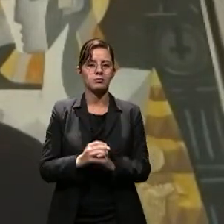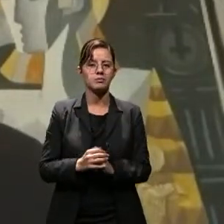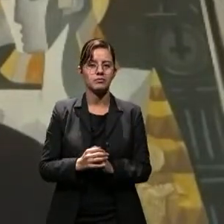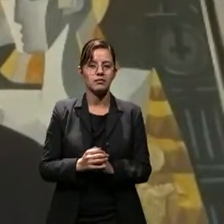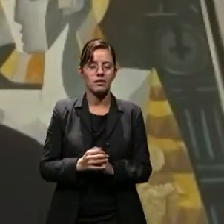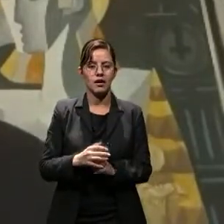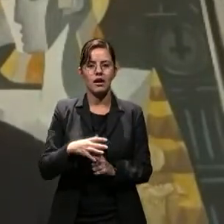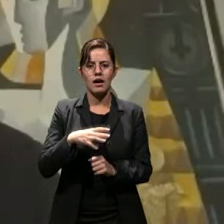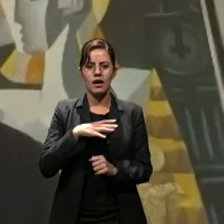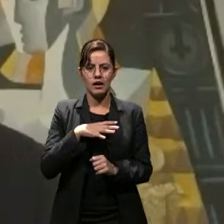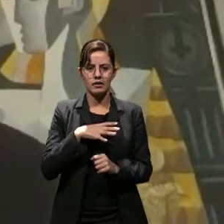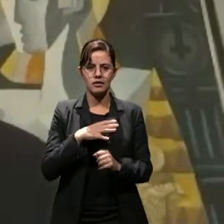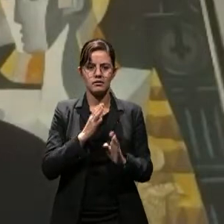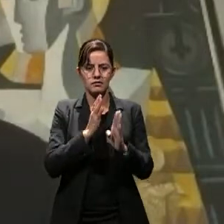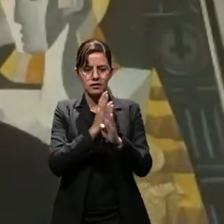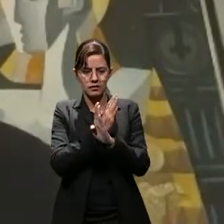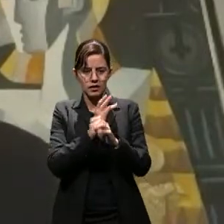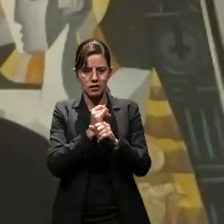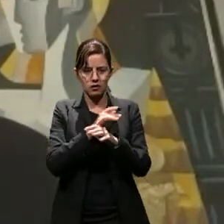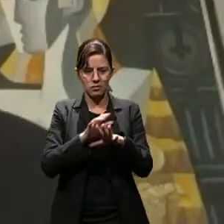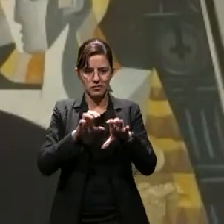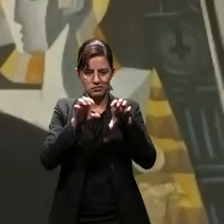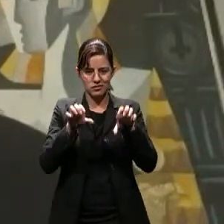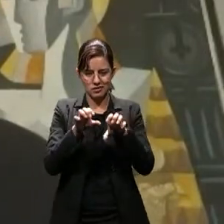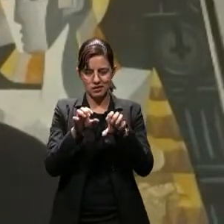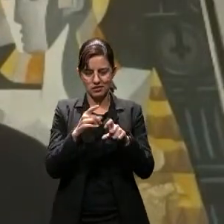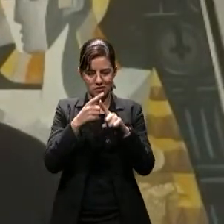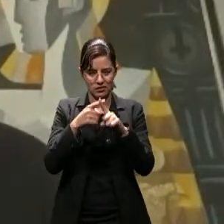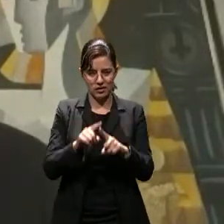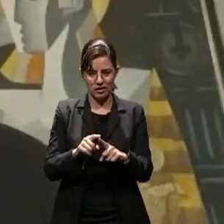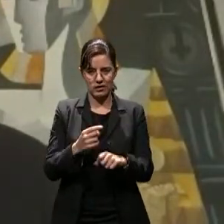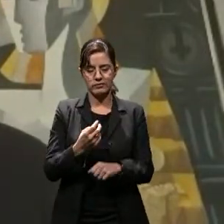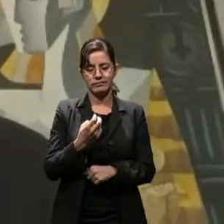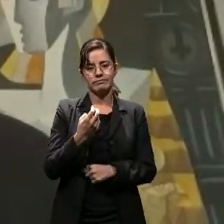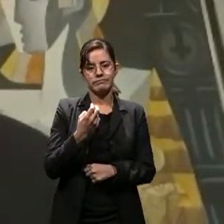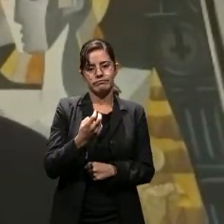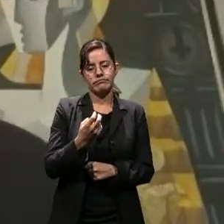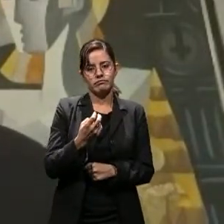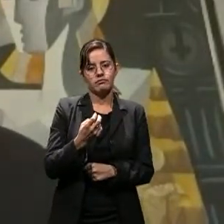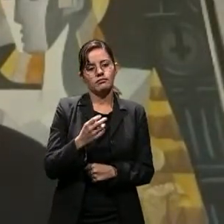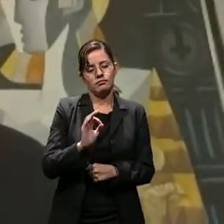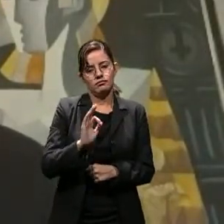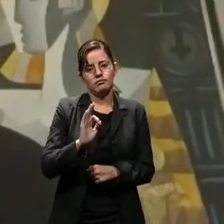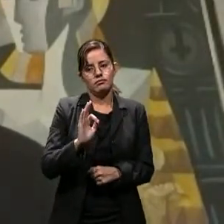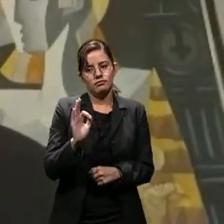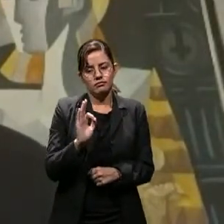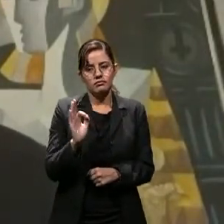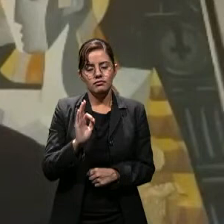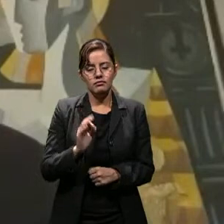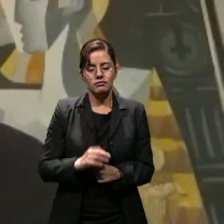electoral documents, having IT structures that are parallel.